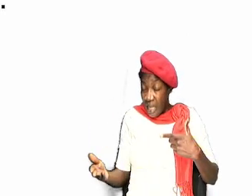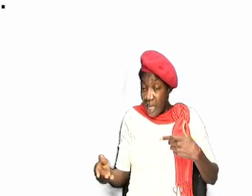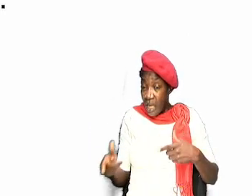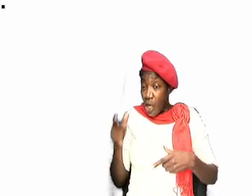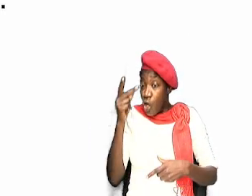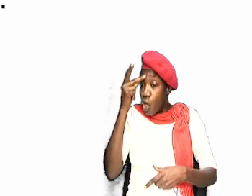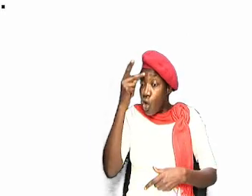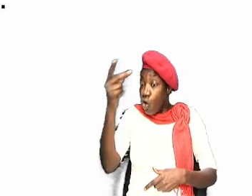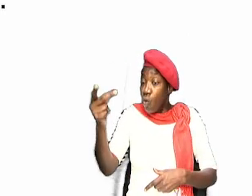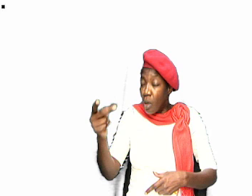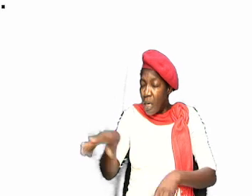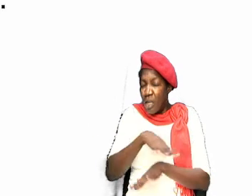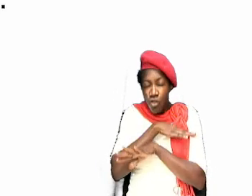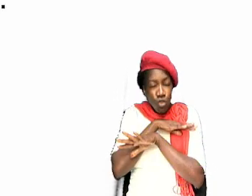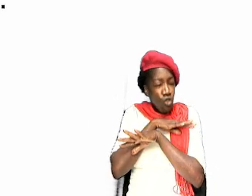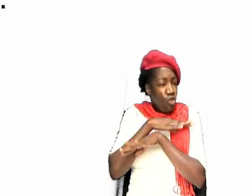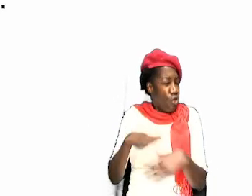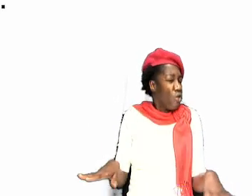as nothing,